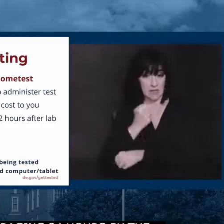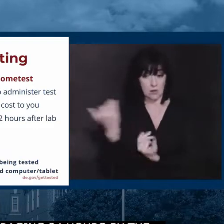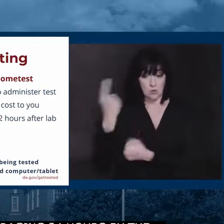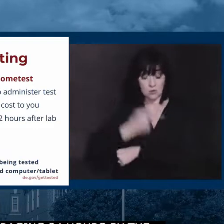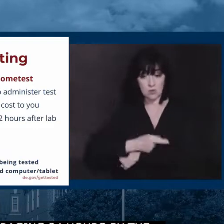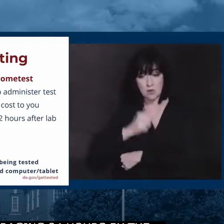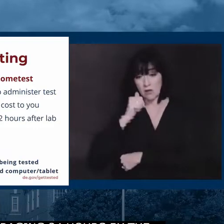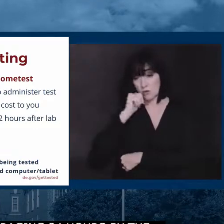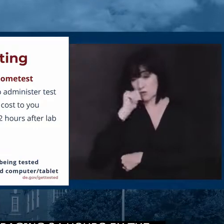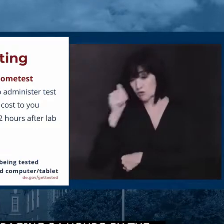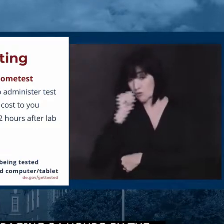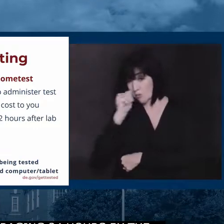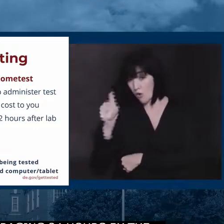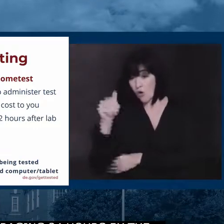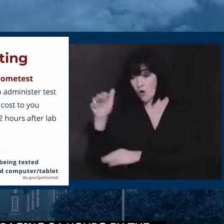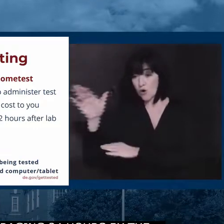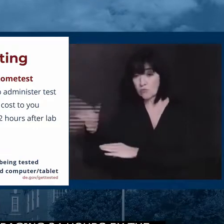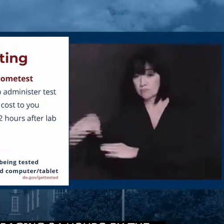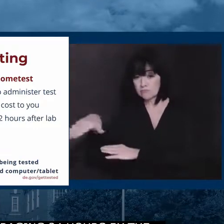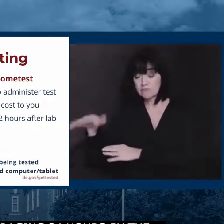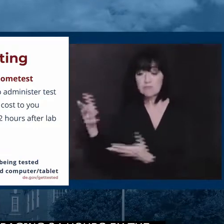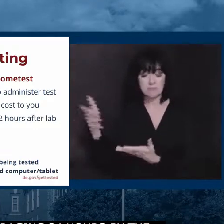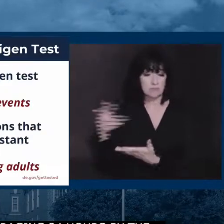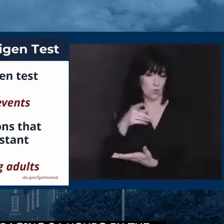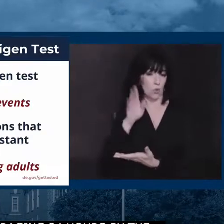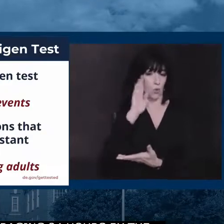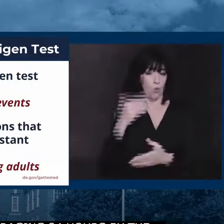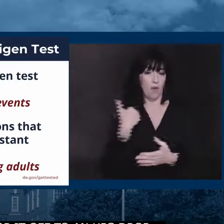have that by Thursday at the latest.